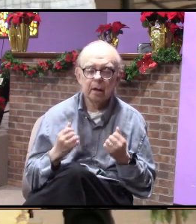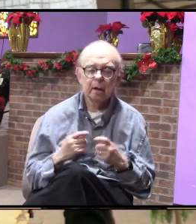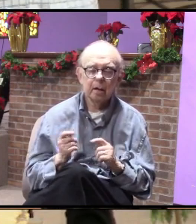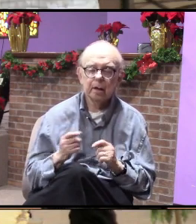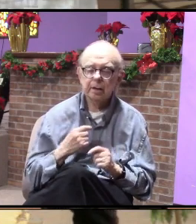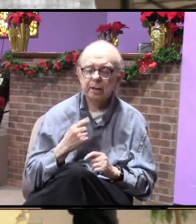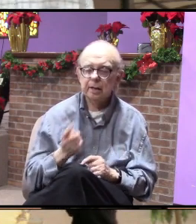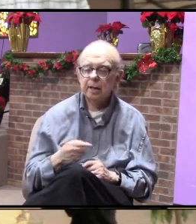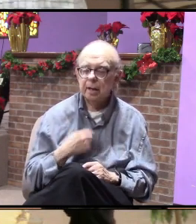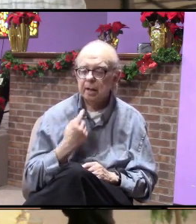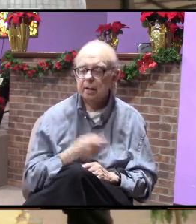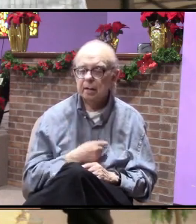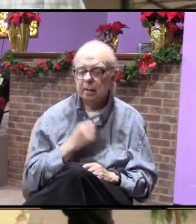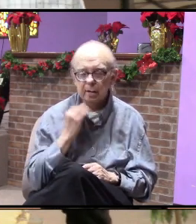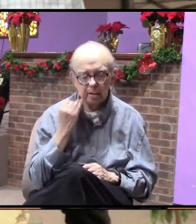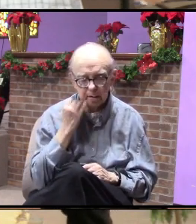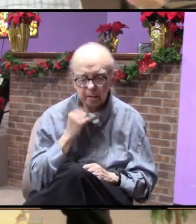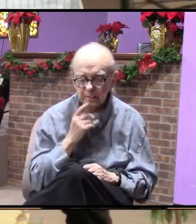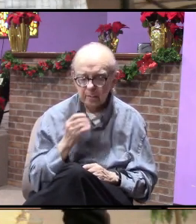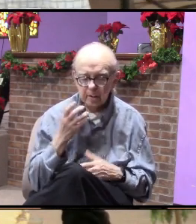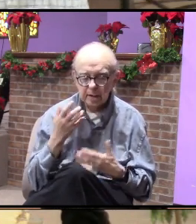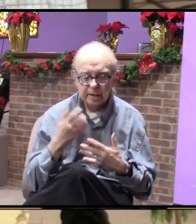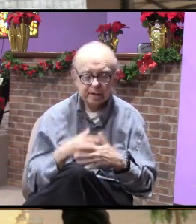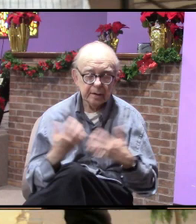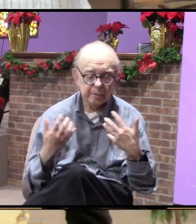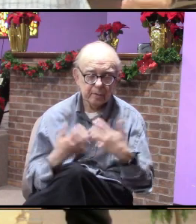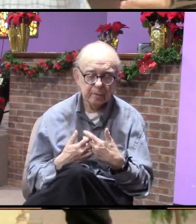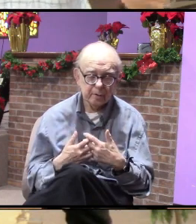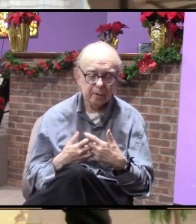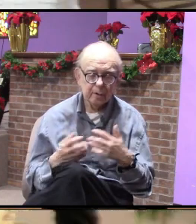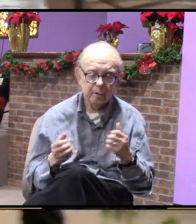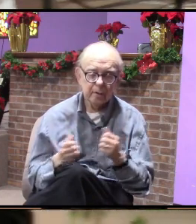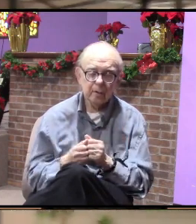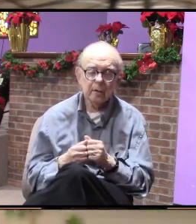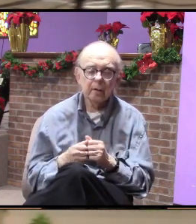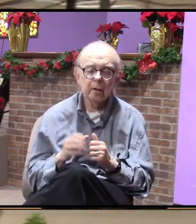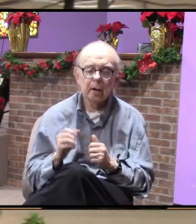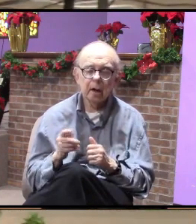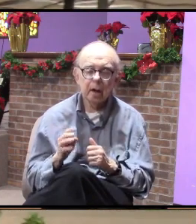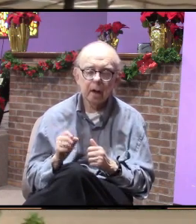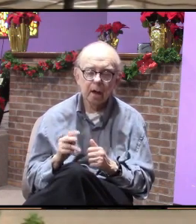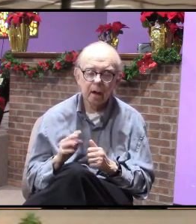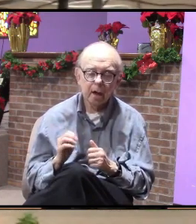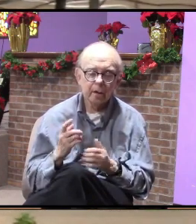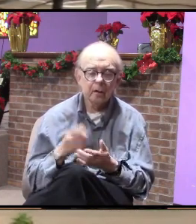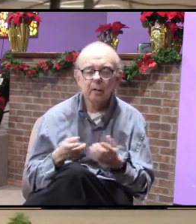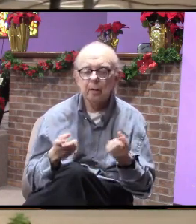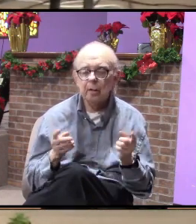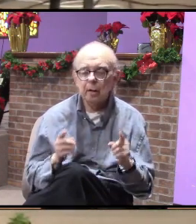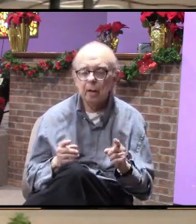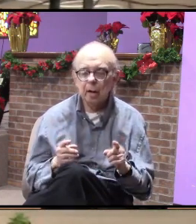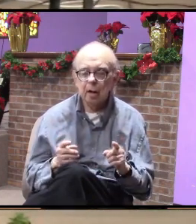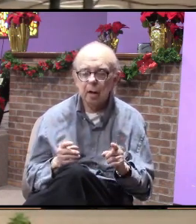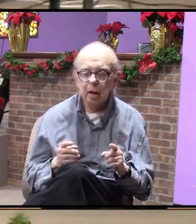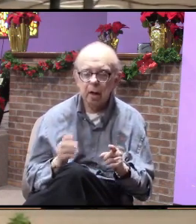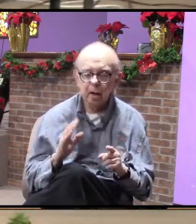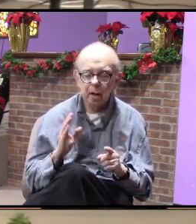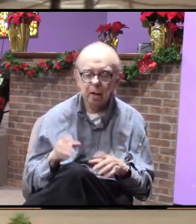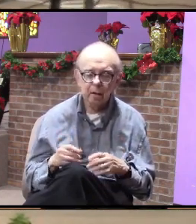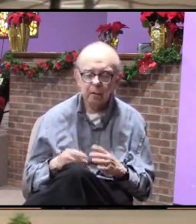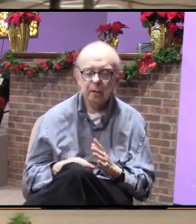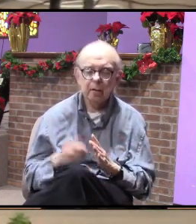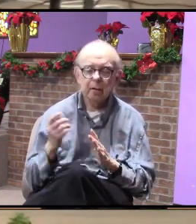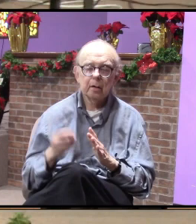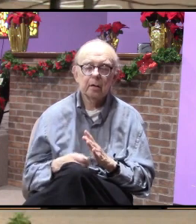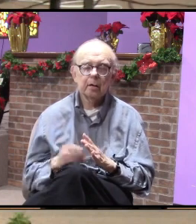to tell us that if we can get in the groove or get in the cadence, that what ends up happening is it will get rid